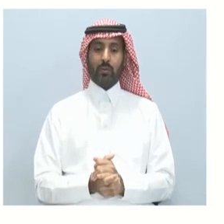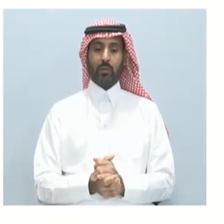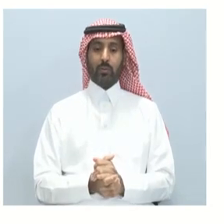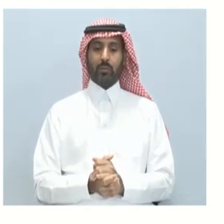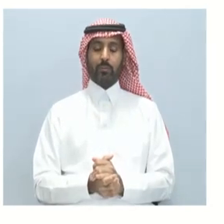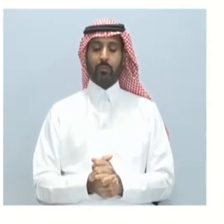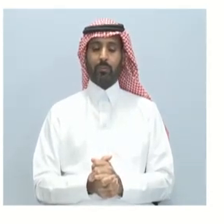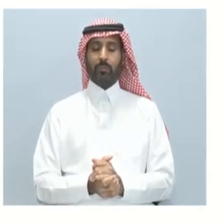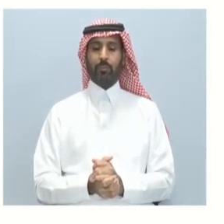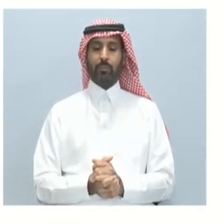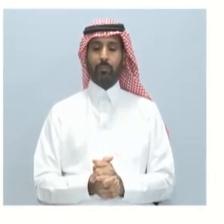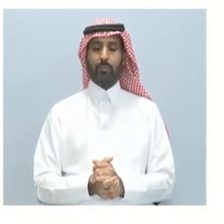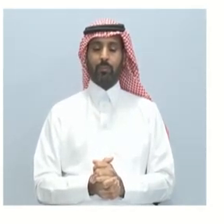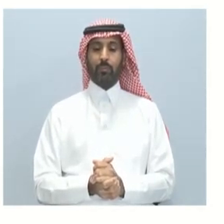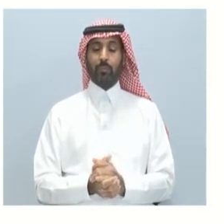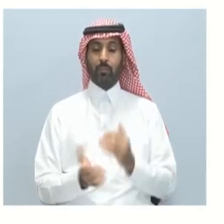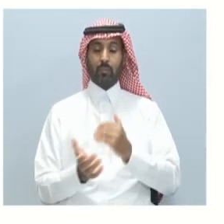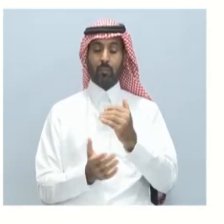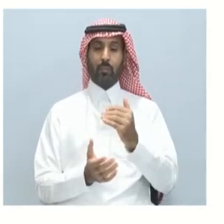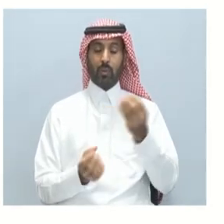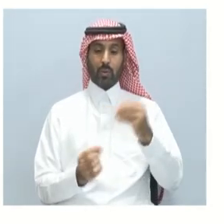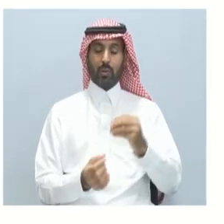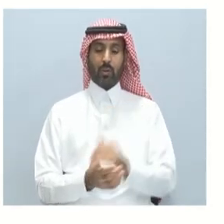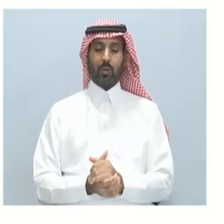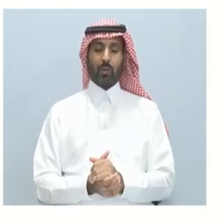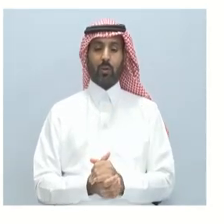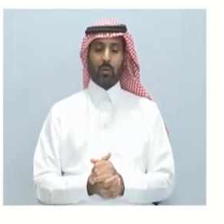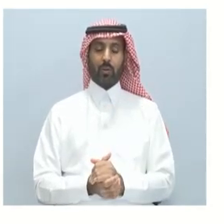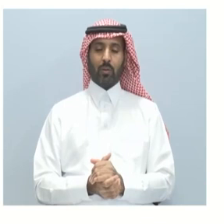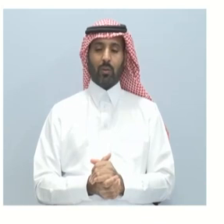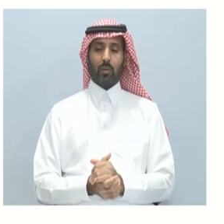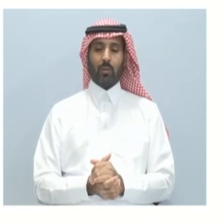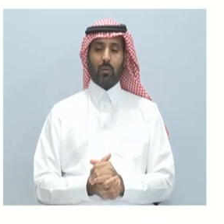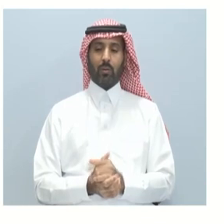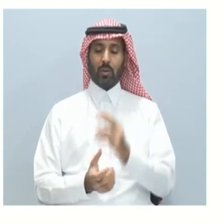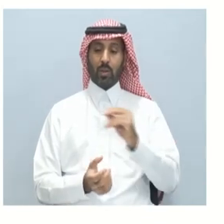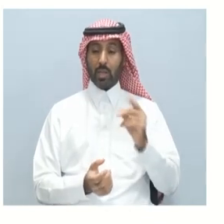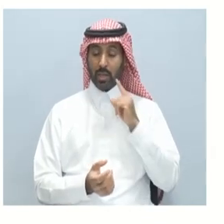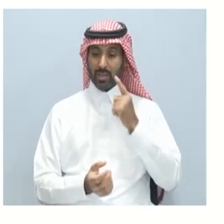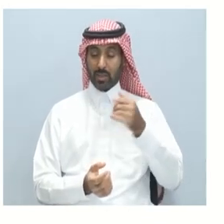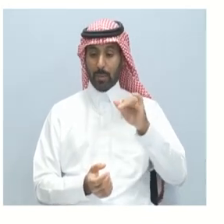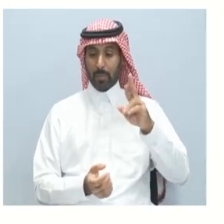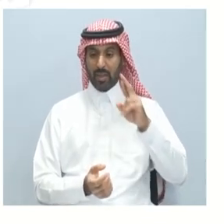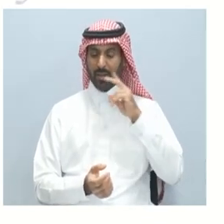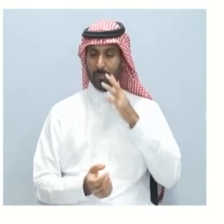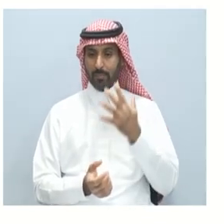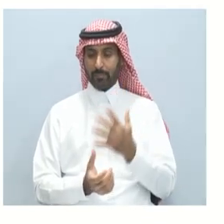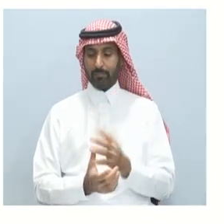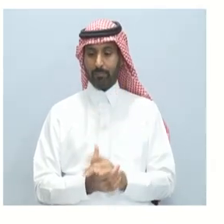Cleanliness frenzy. And also, what can you add? You can say about her that she was a little bit